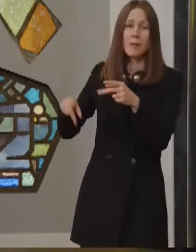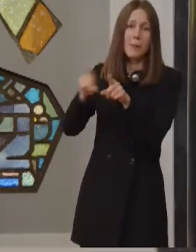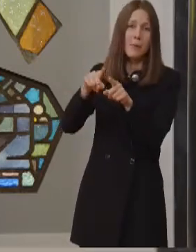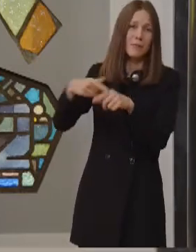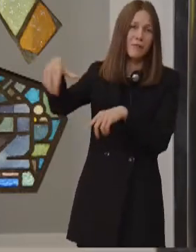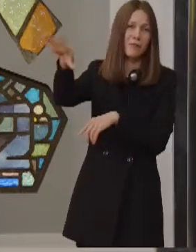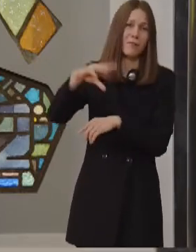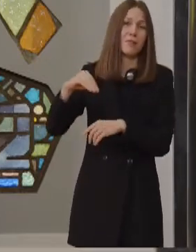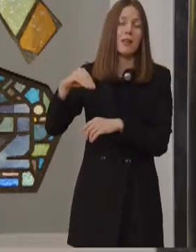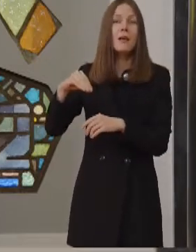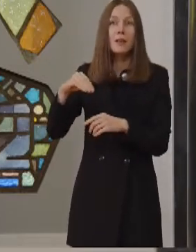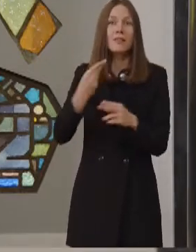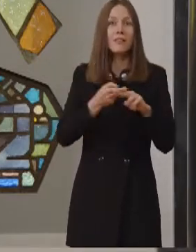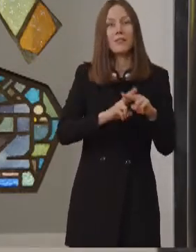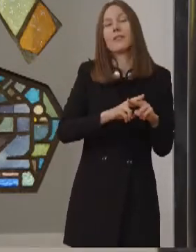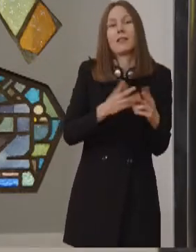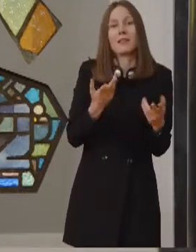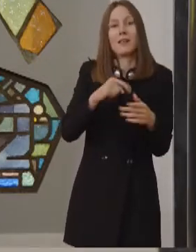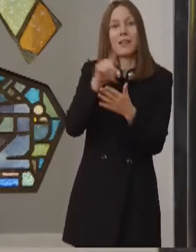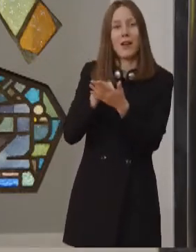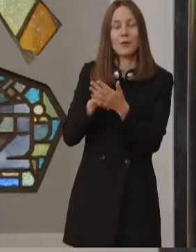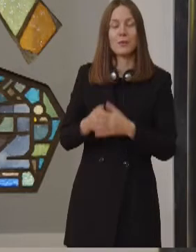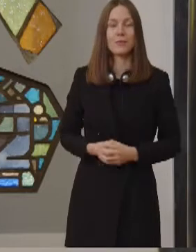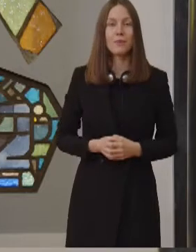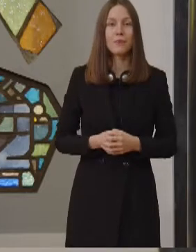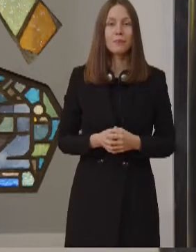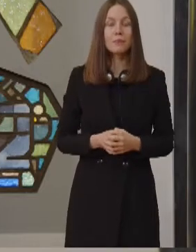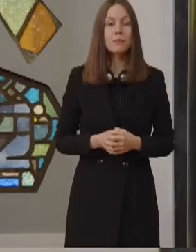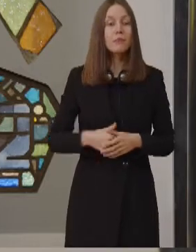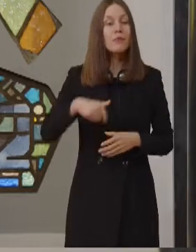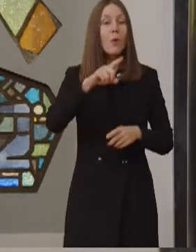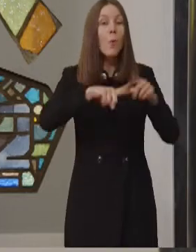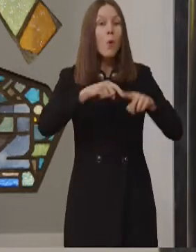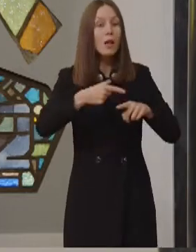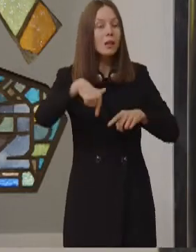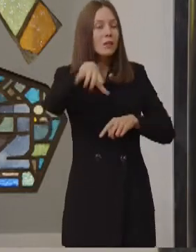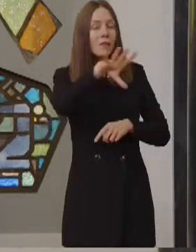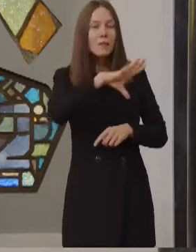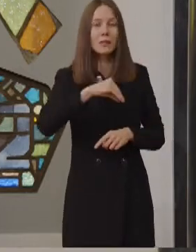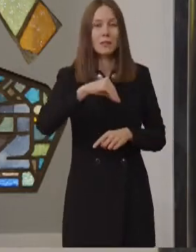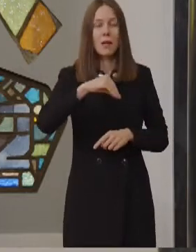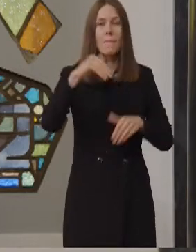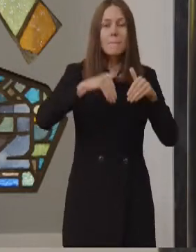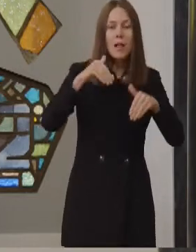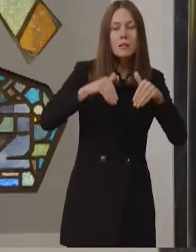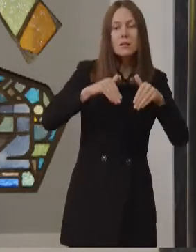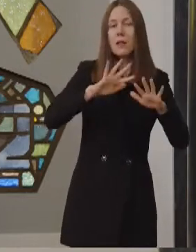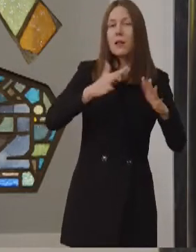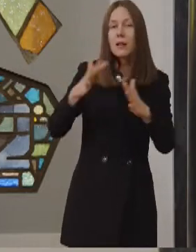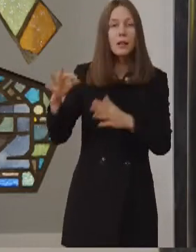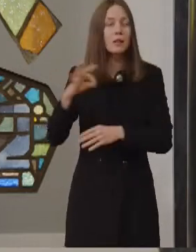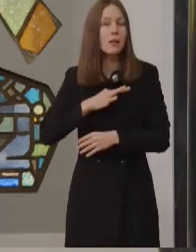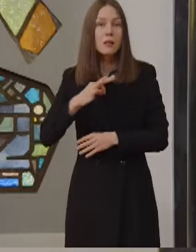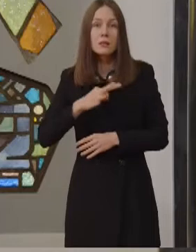your decision was a very standard one. Well, let's take a look. All the politicians in any type